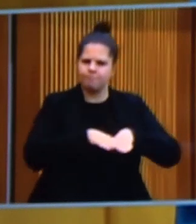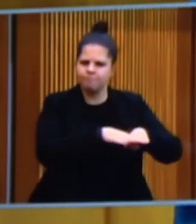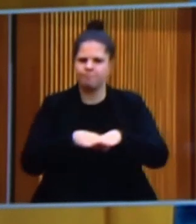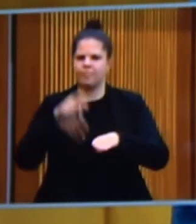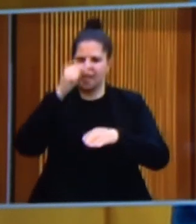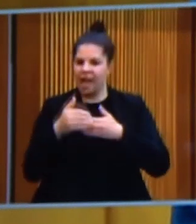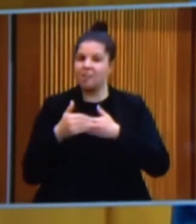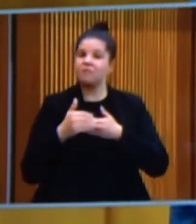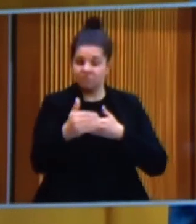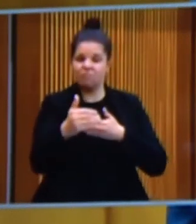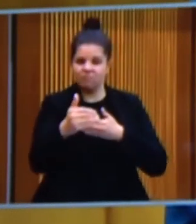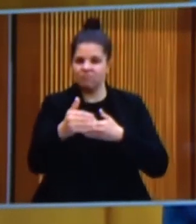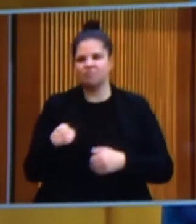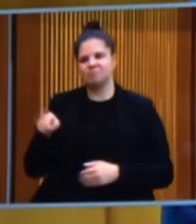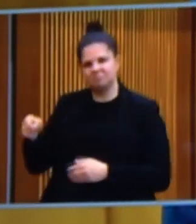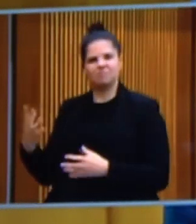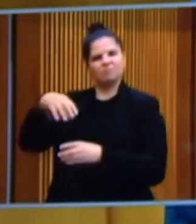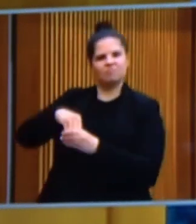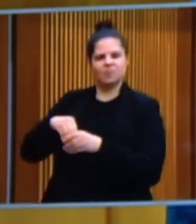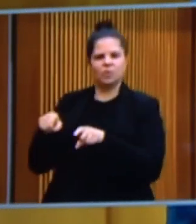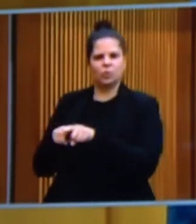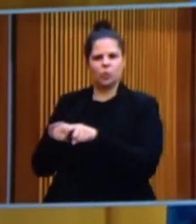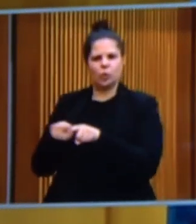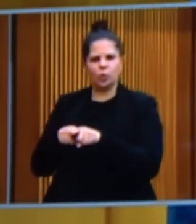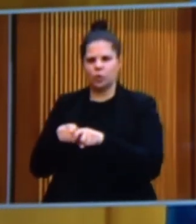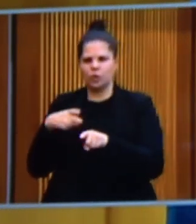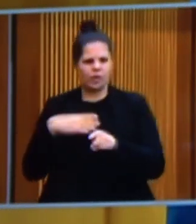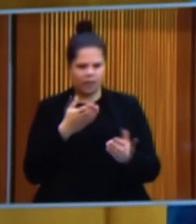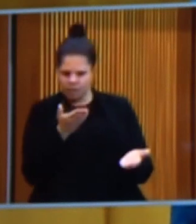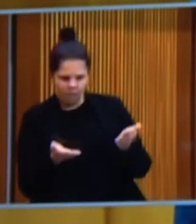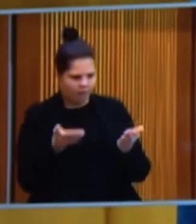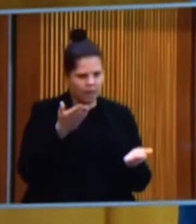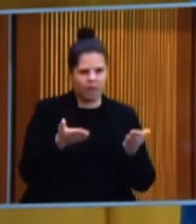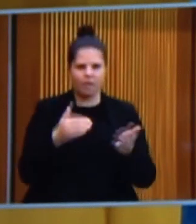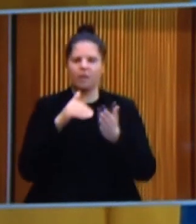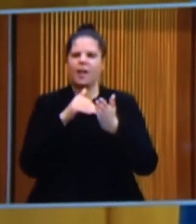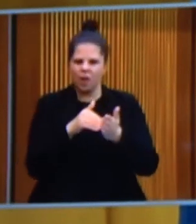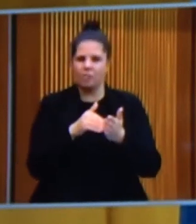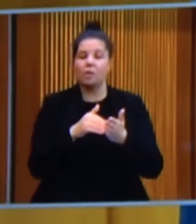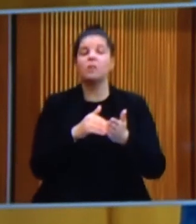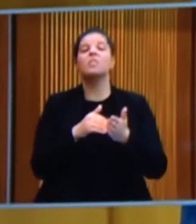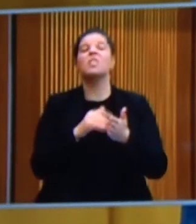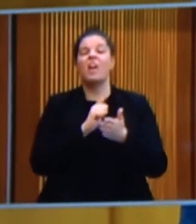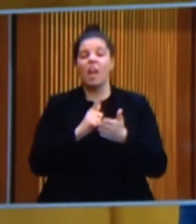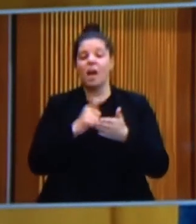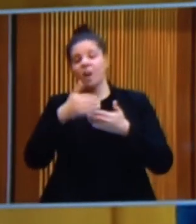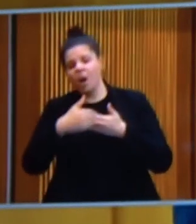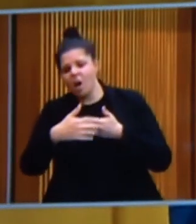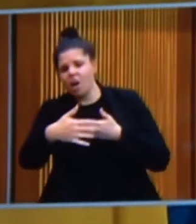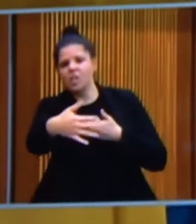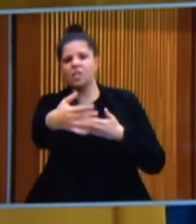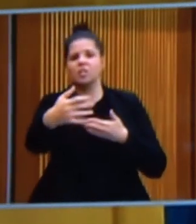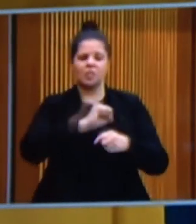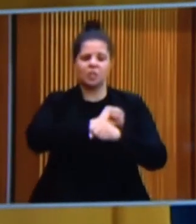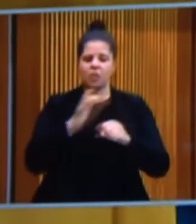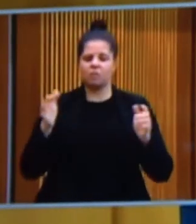be able to bounce out and to support the needs of the population after we emerge from the